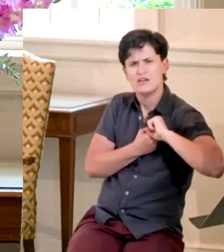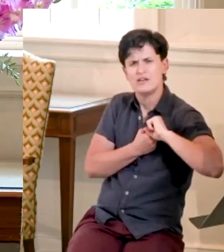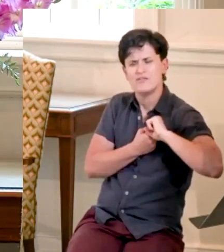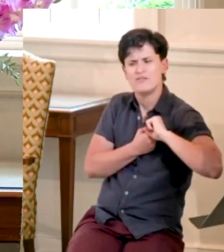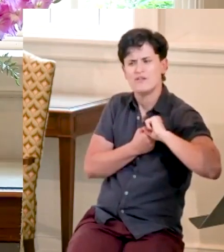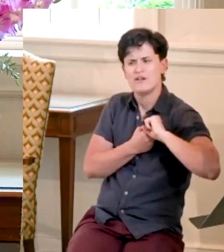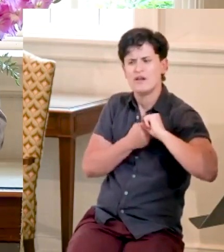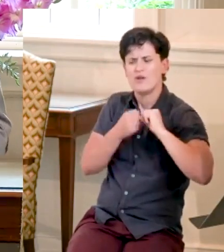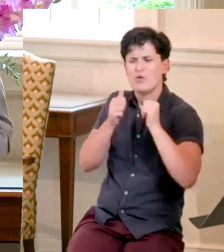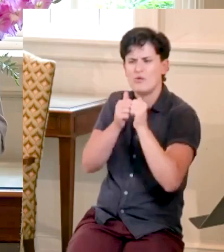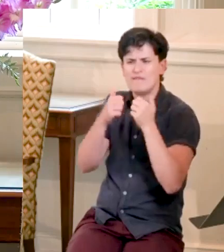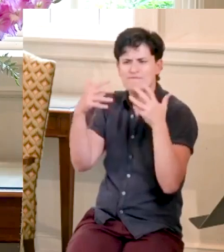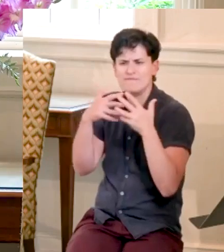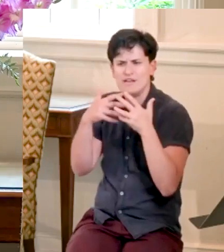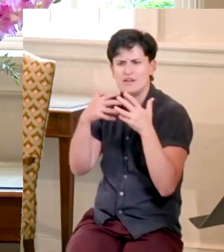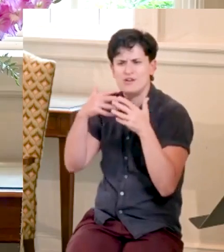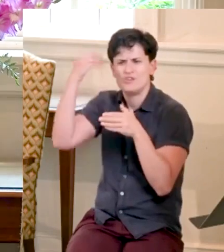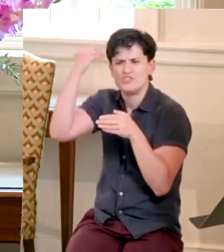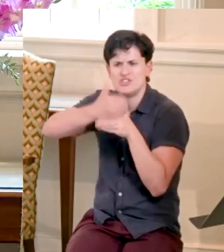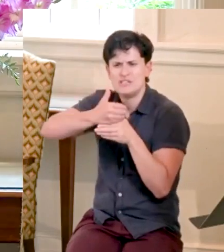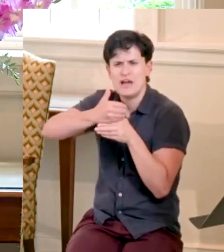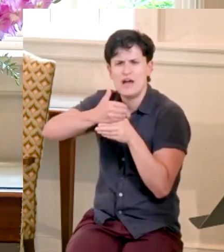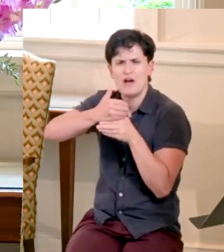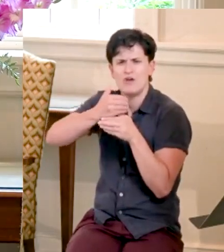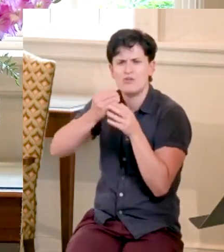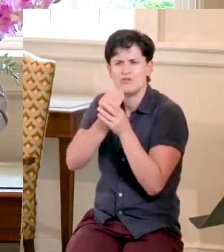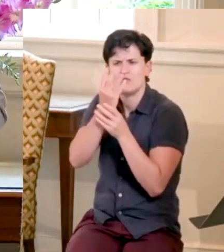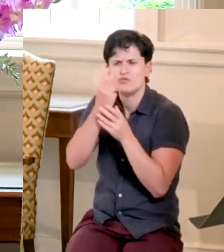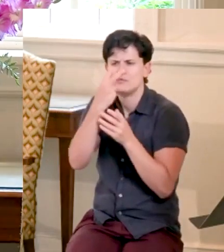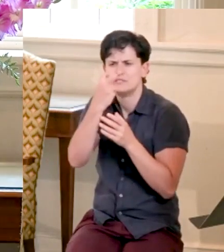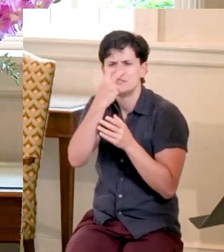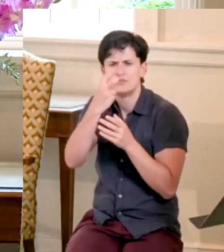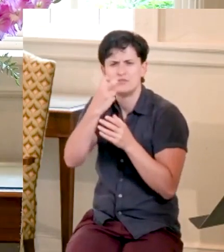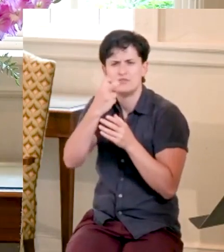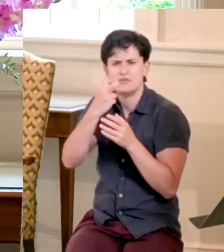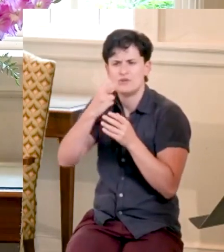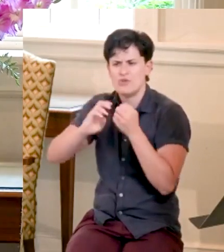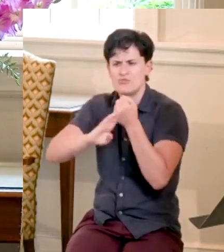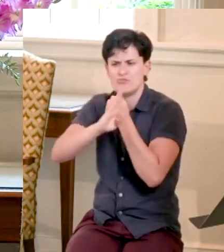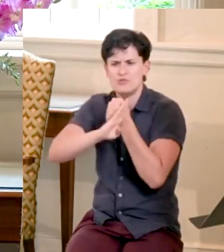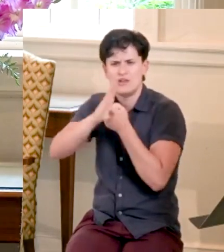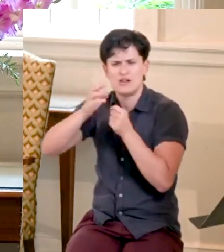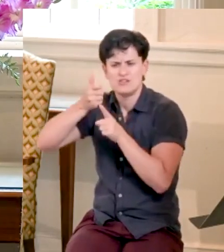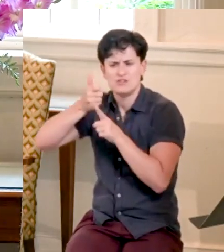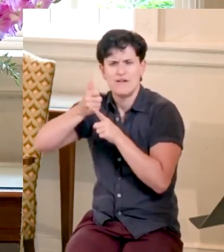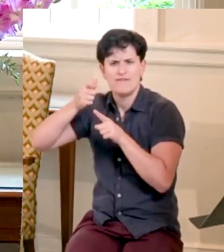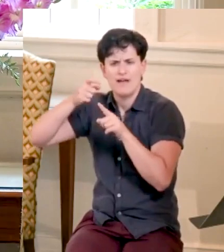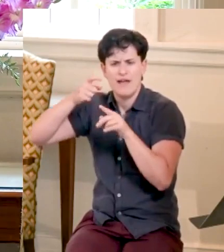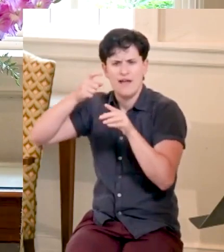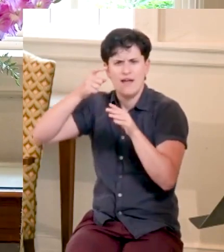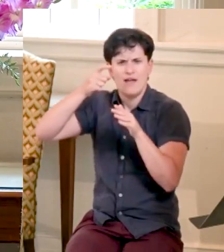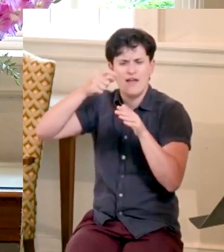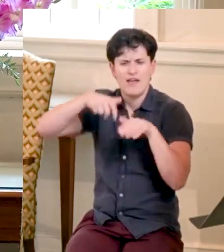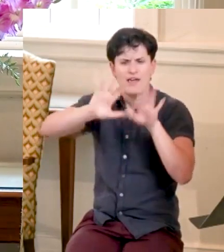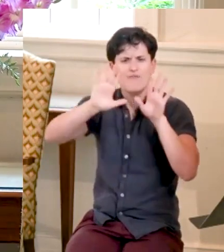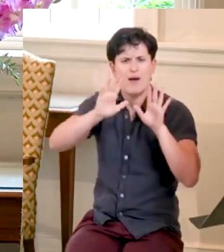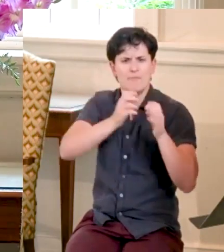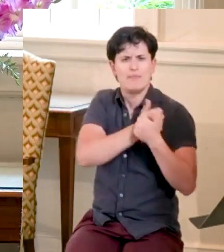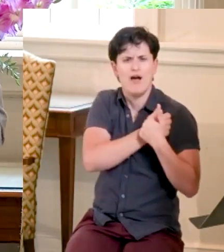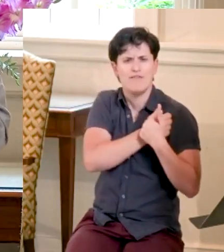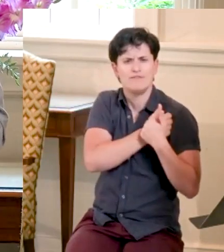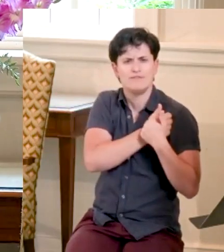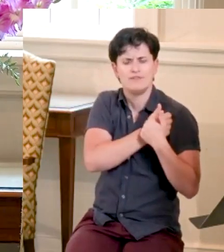down, grow cynical, or protect yourself at the cost of love? Will they